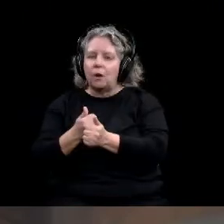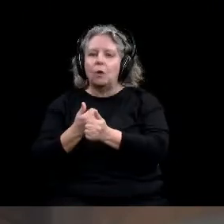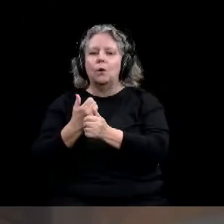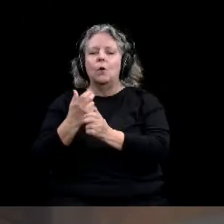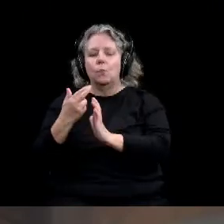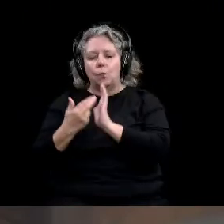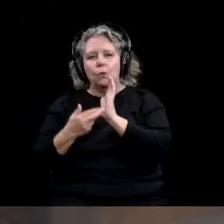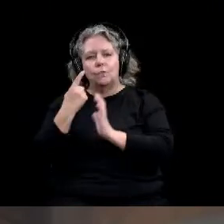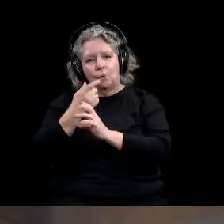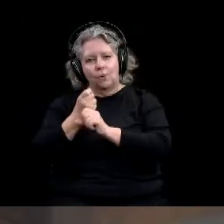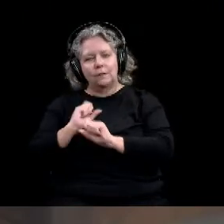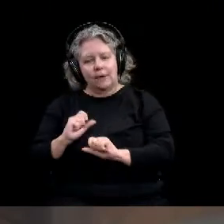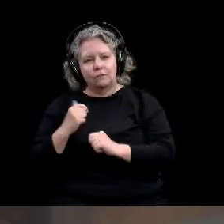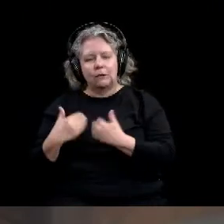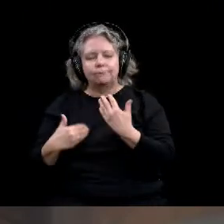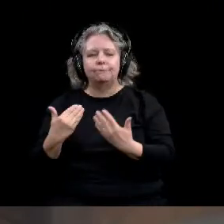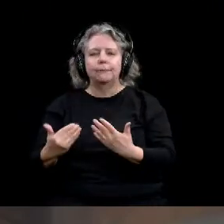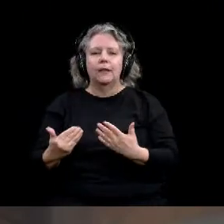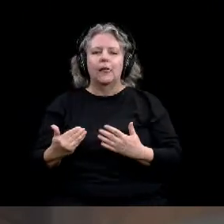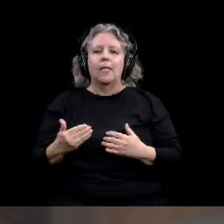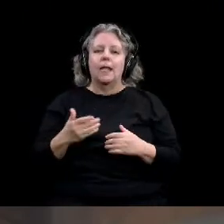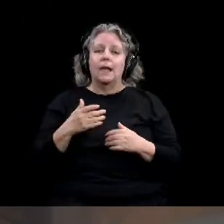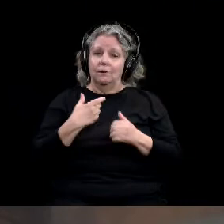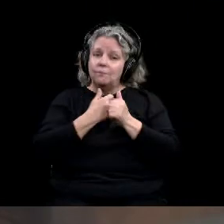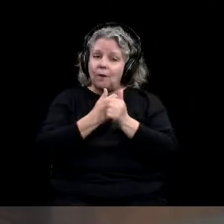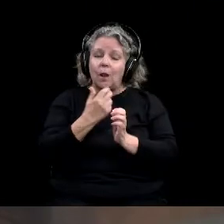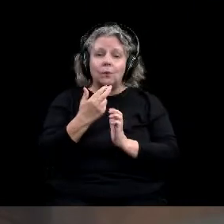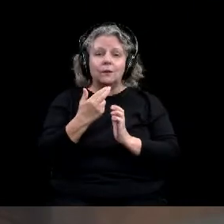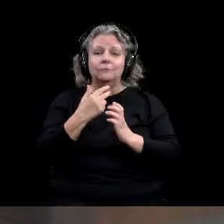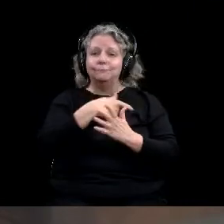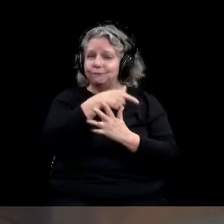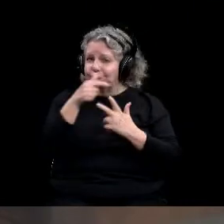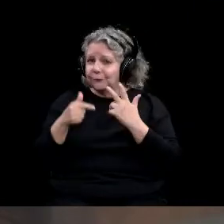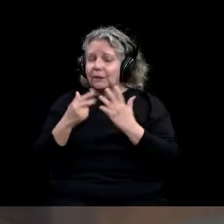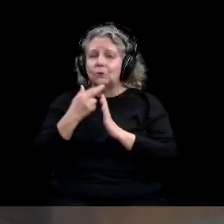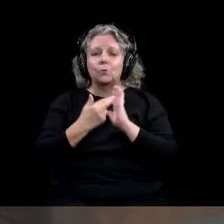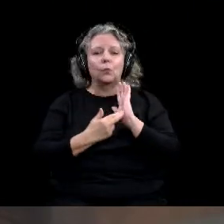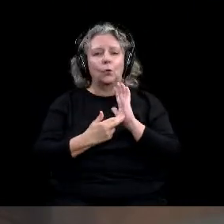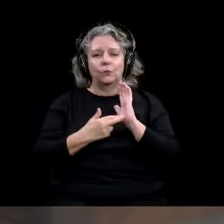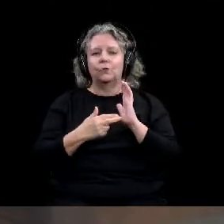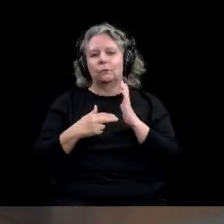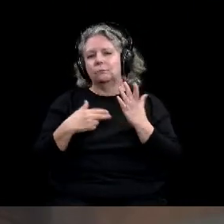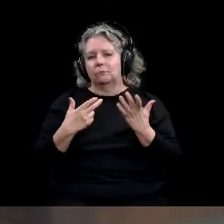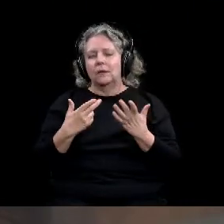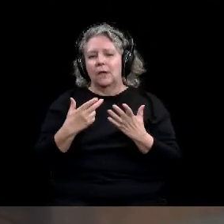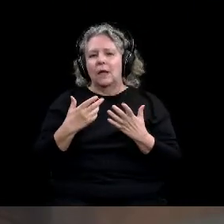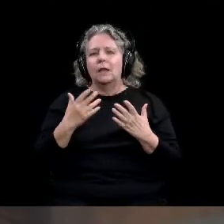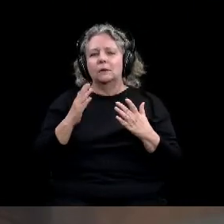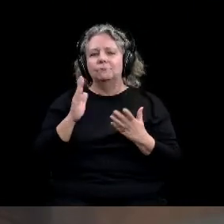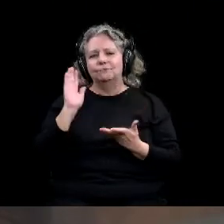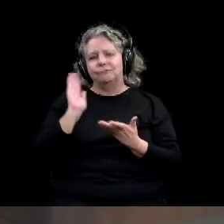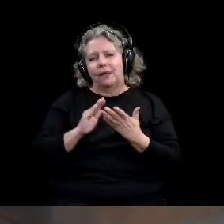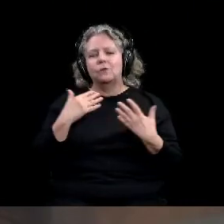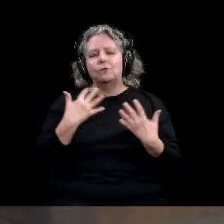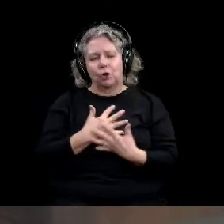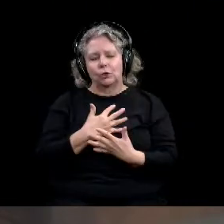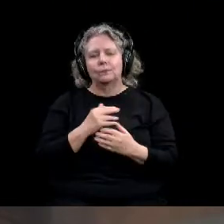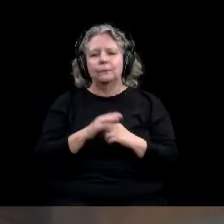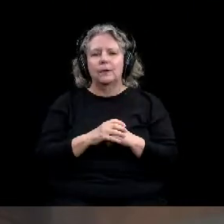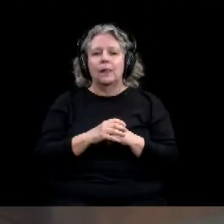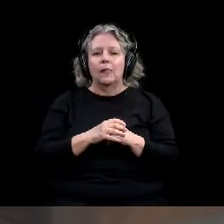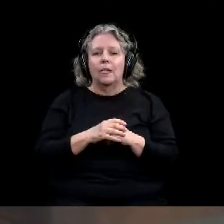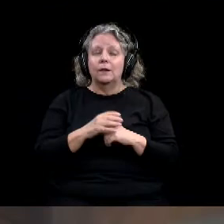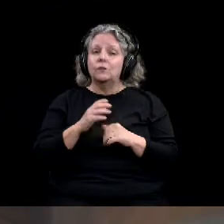And as a reminder, at the present time, Texas mayors and local governments have almost no policy-making authority. Governor Abbott has implemented and